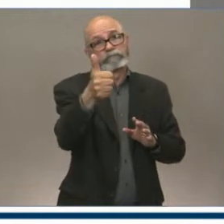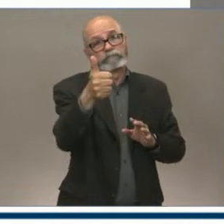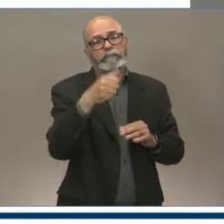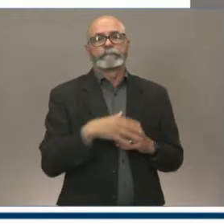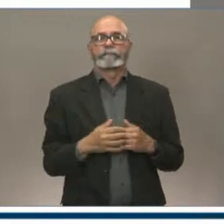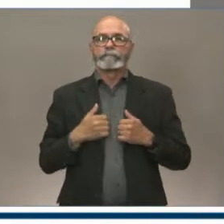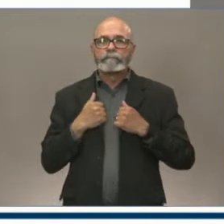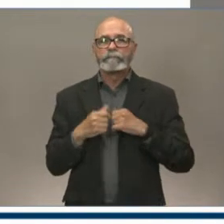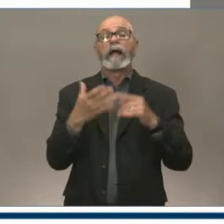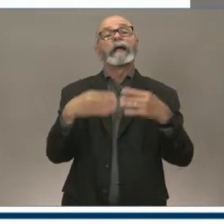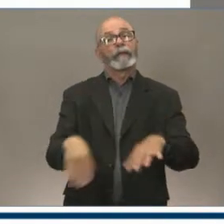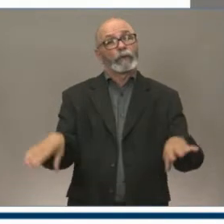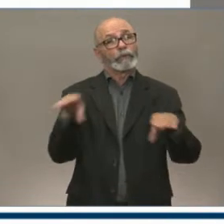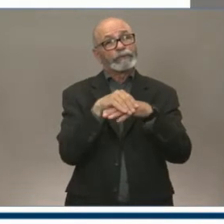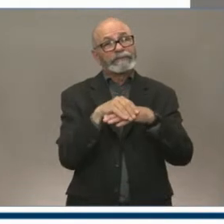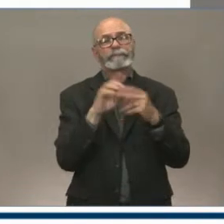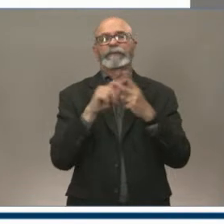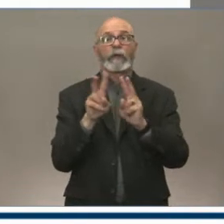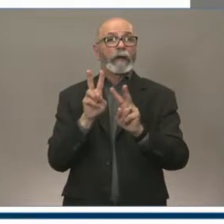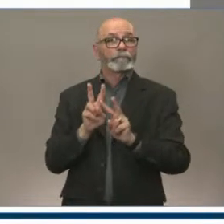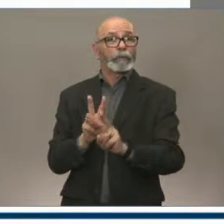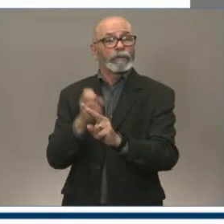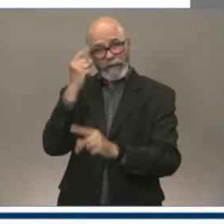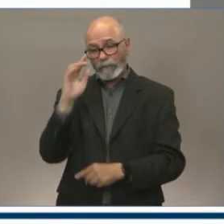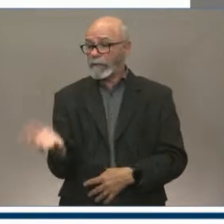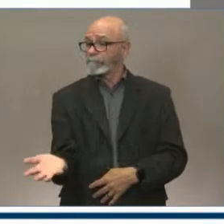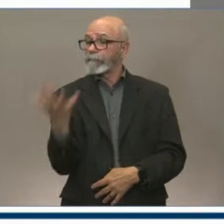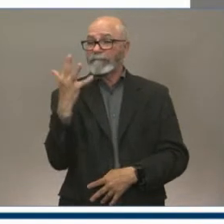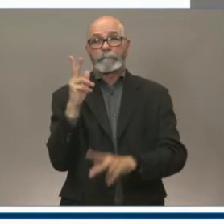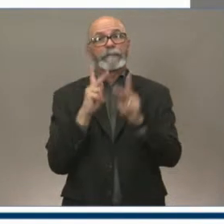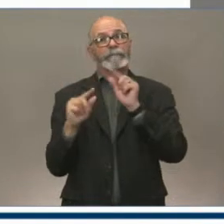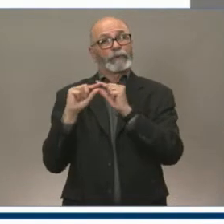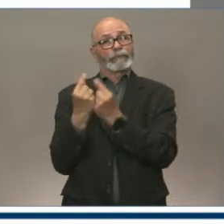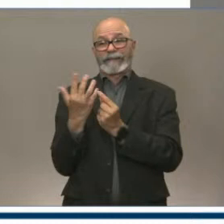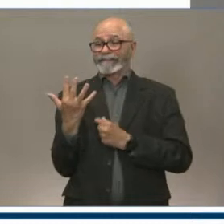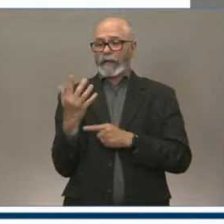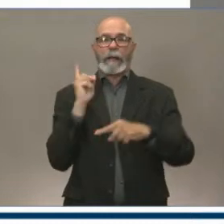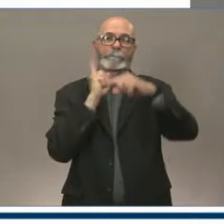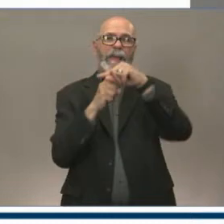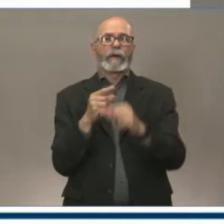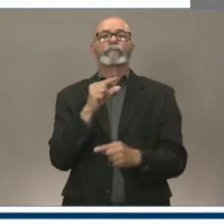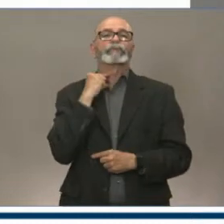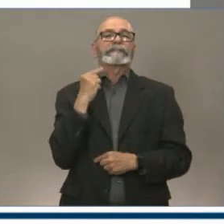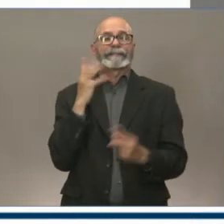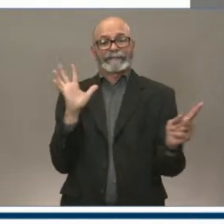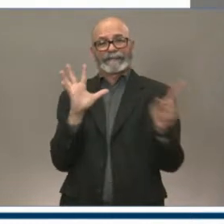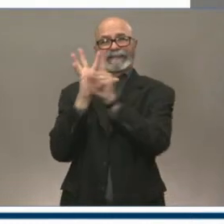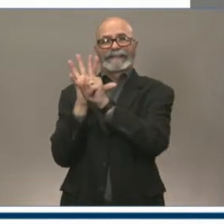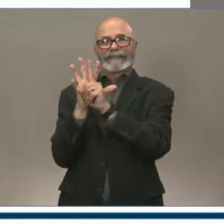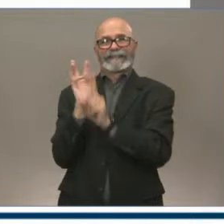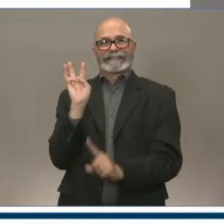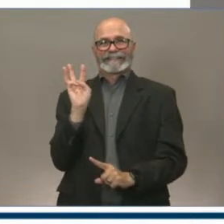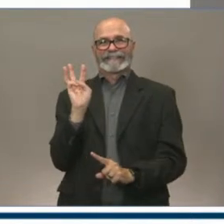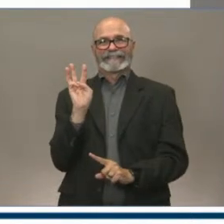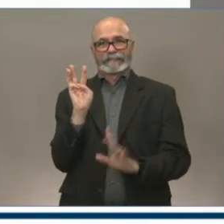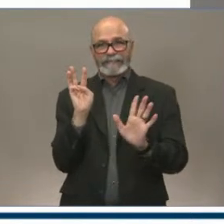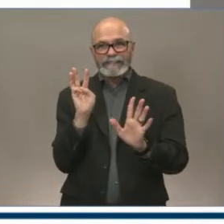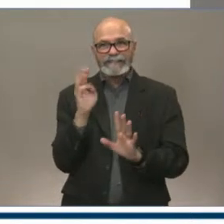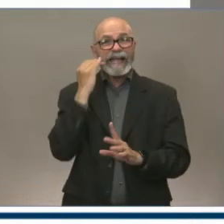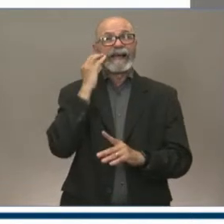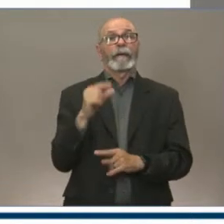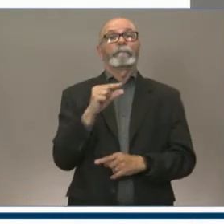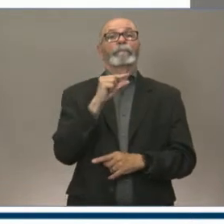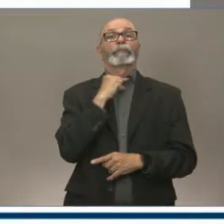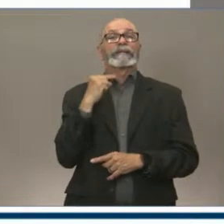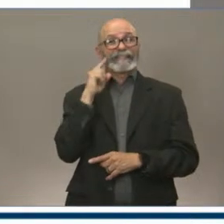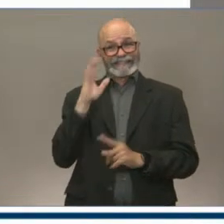happen with 5 people plus an officiant. If the attendees do not belong to a household bubble, distancing